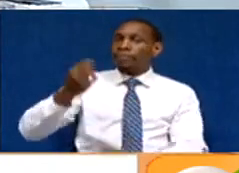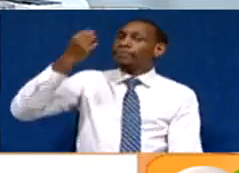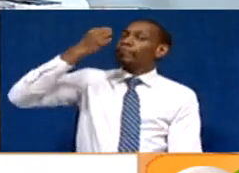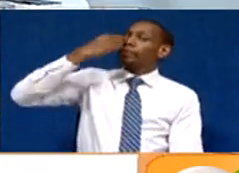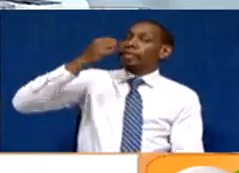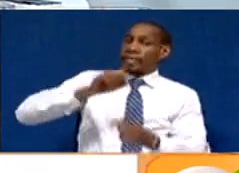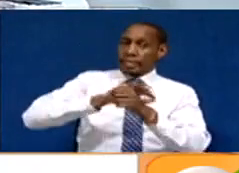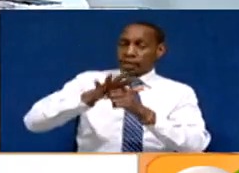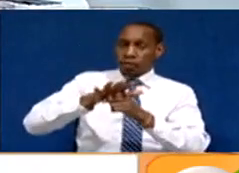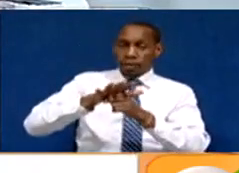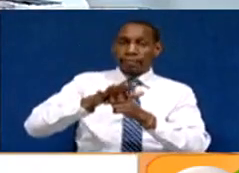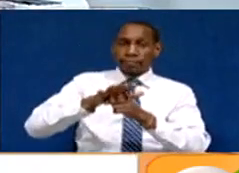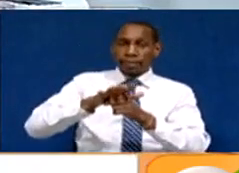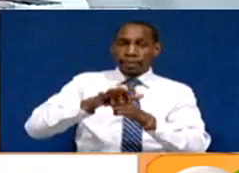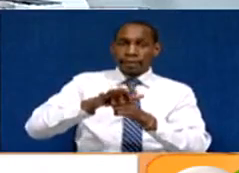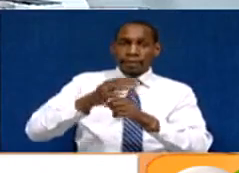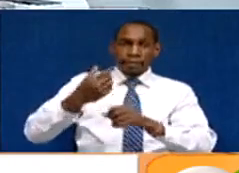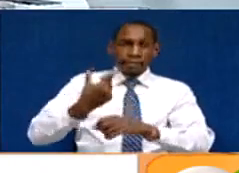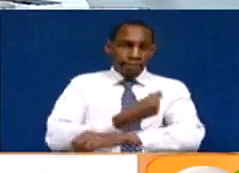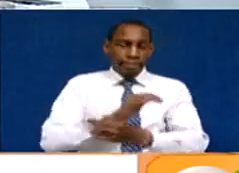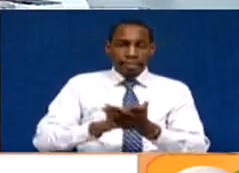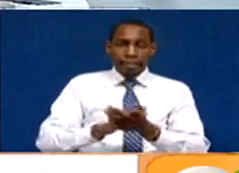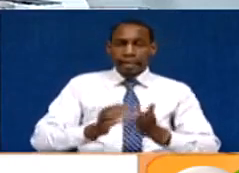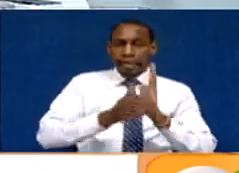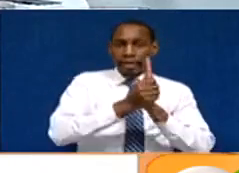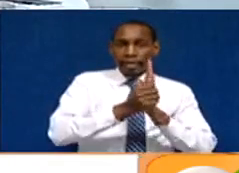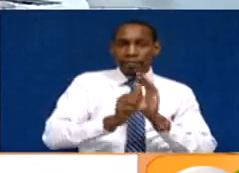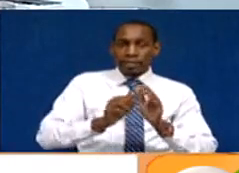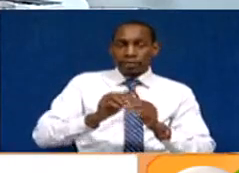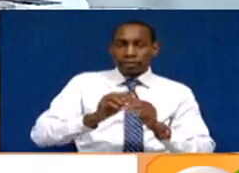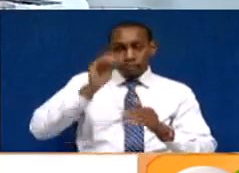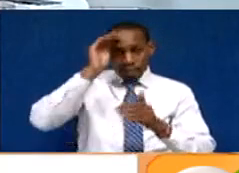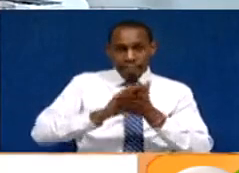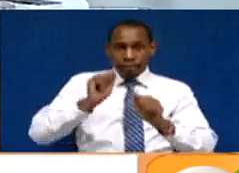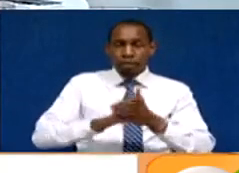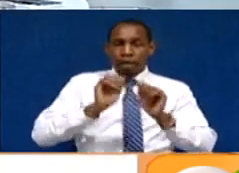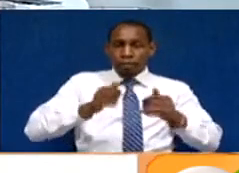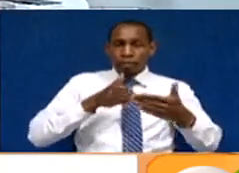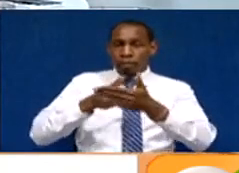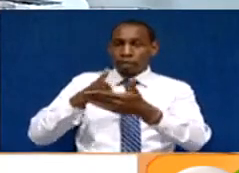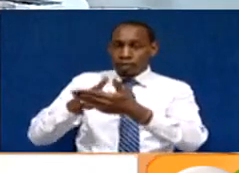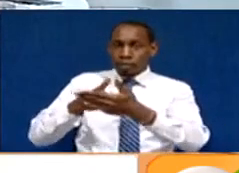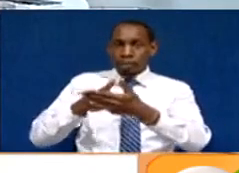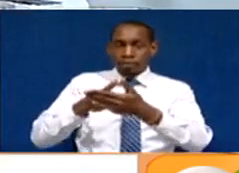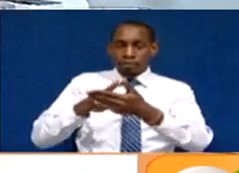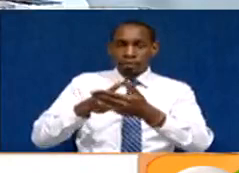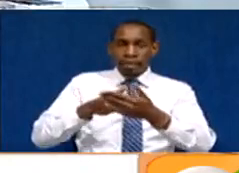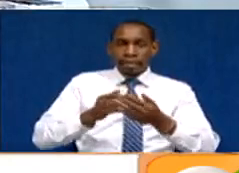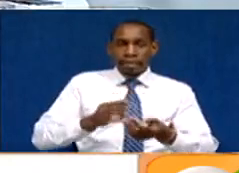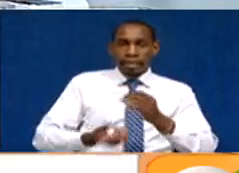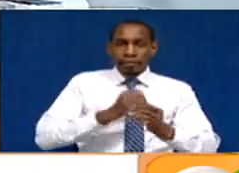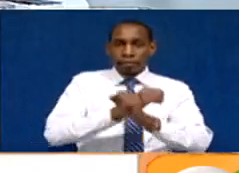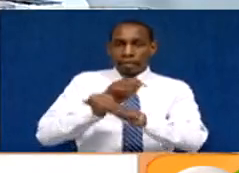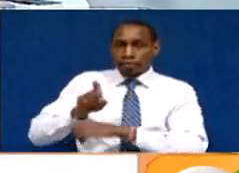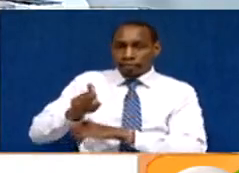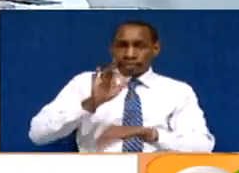nasal COVID-19 vaccine, which scientists believe could muster a wall of immunity right where viruses find their foothold,